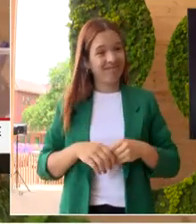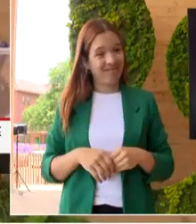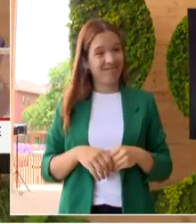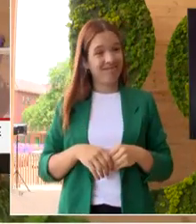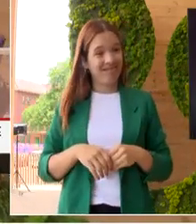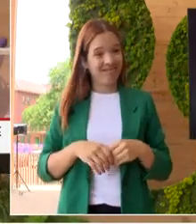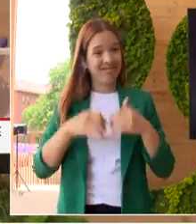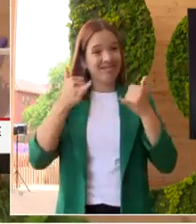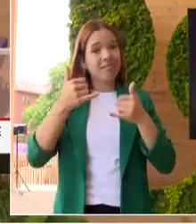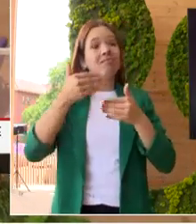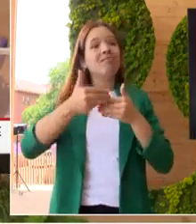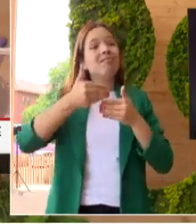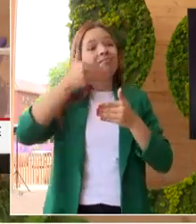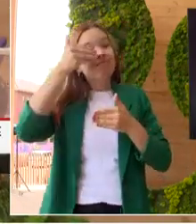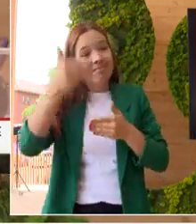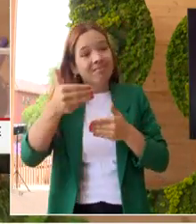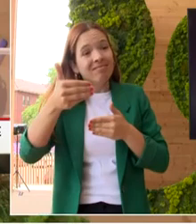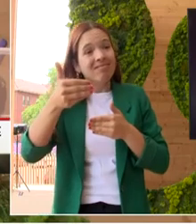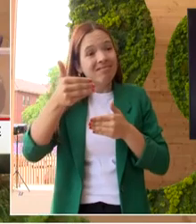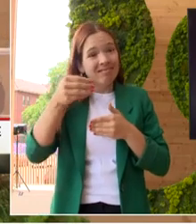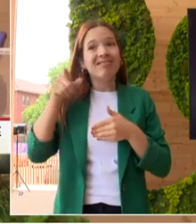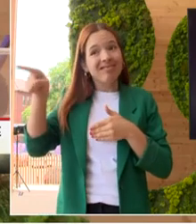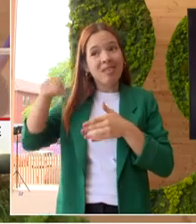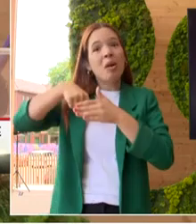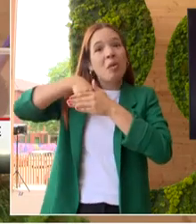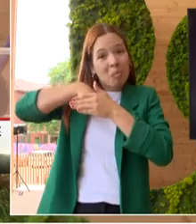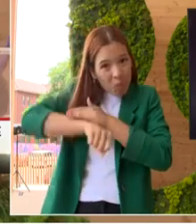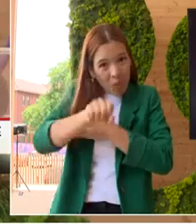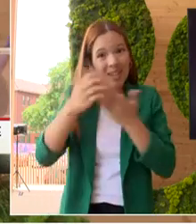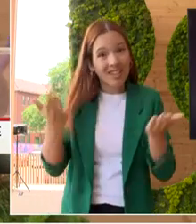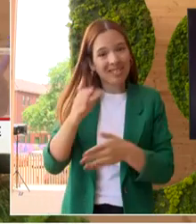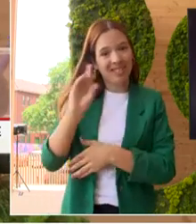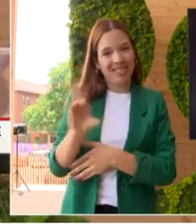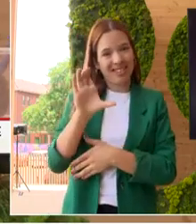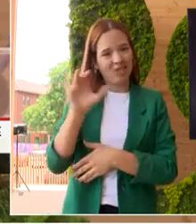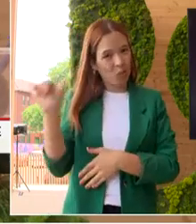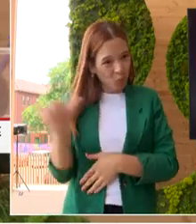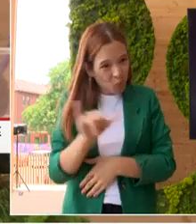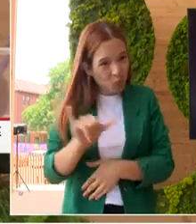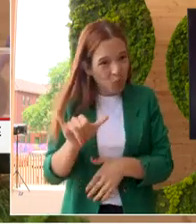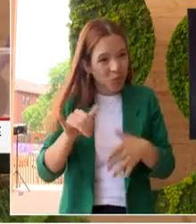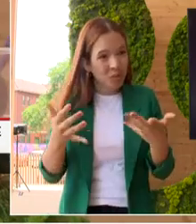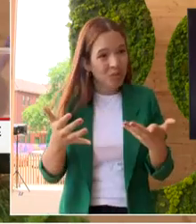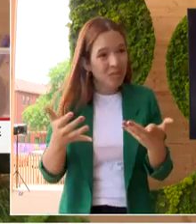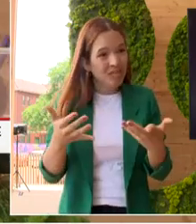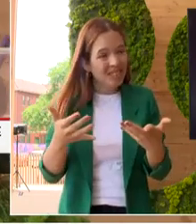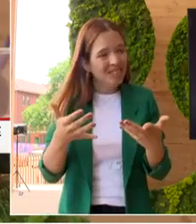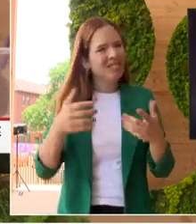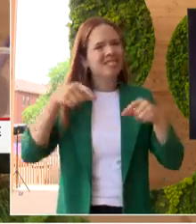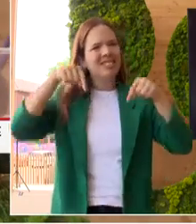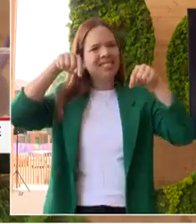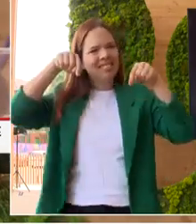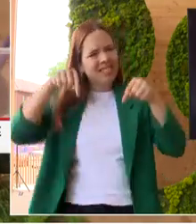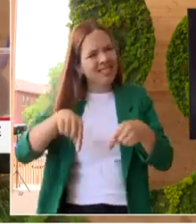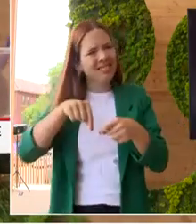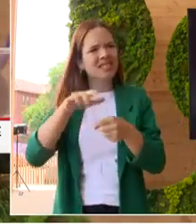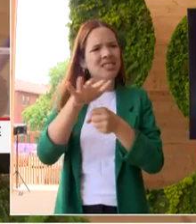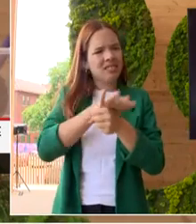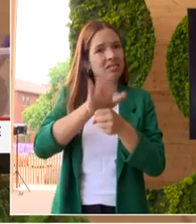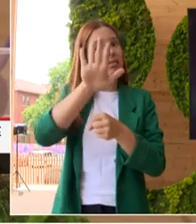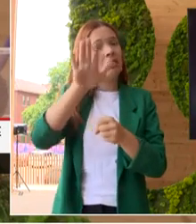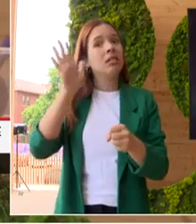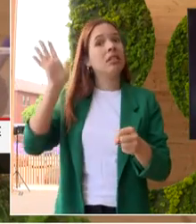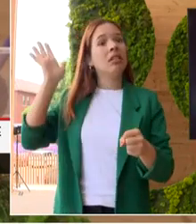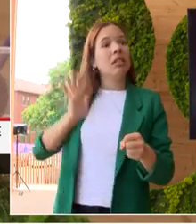Washingtonian who has brought this part of the city, which was a diamond in